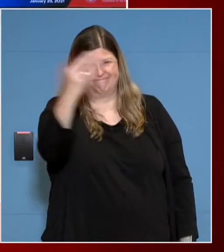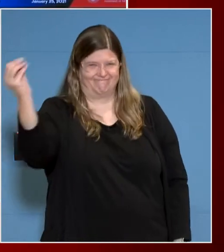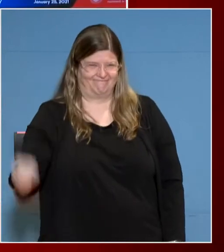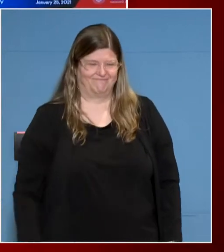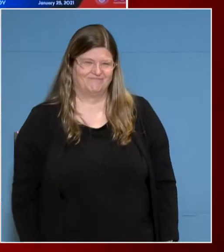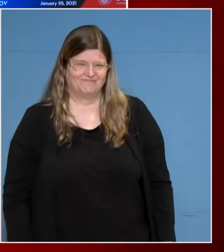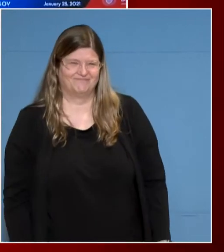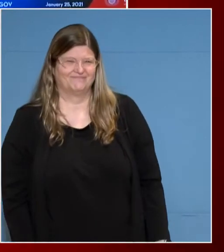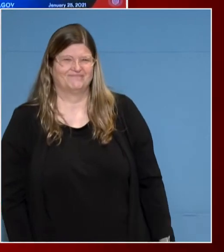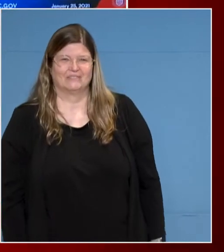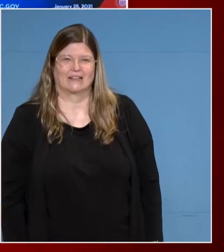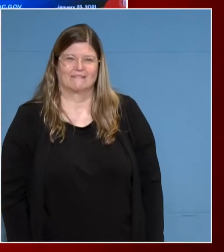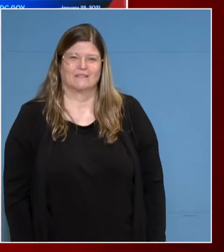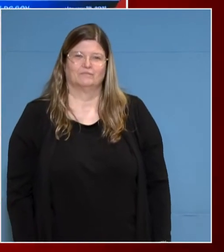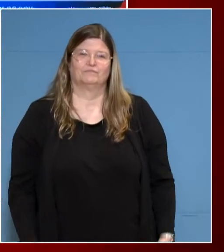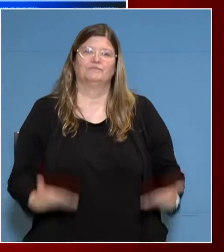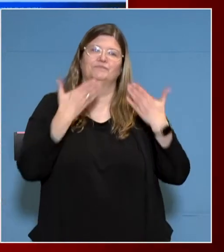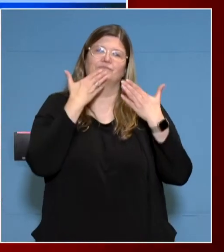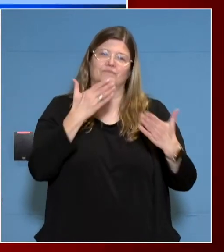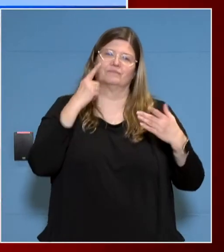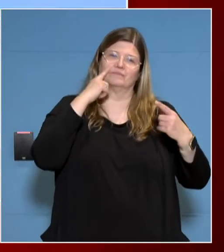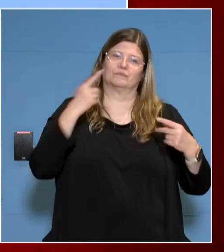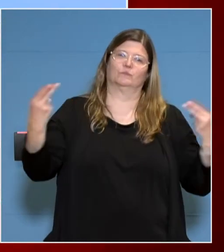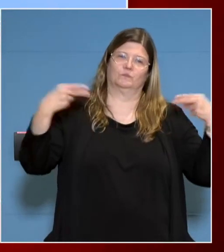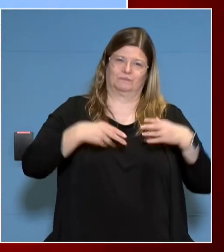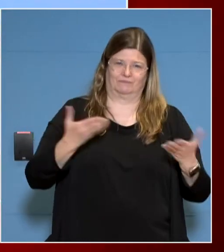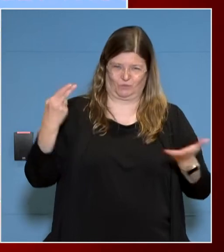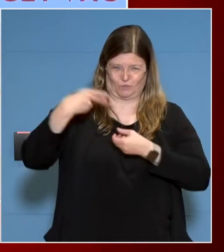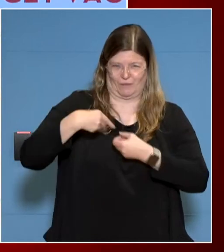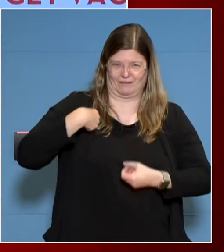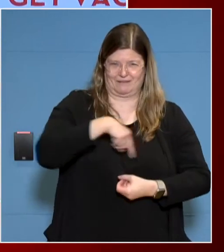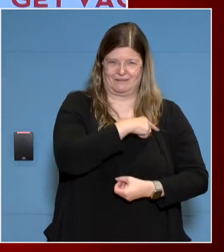Thank you all for joining us today at the Kaiser Permanente Capitol Hill Medical Center.